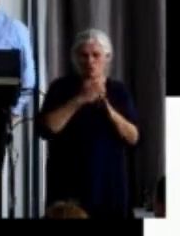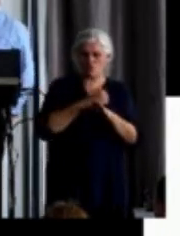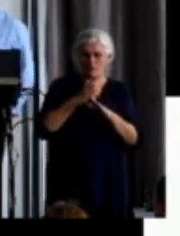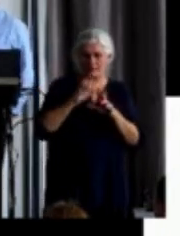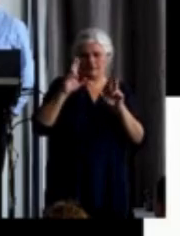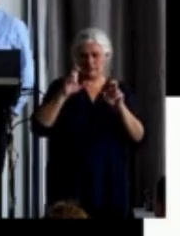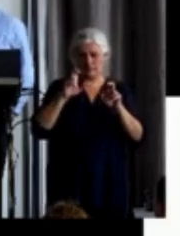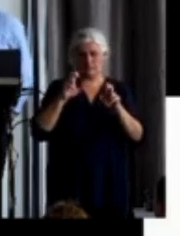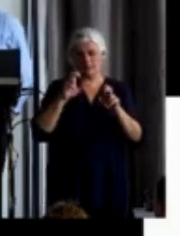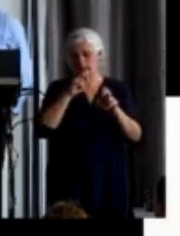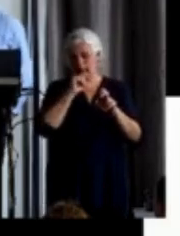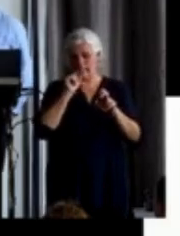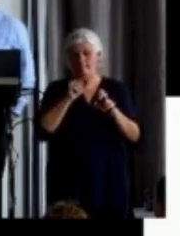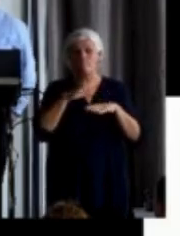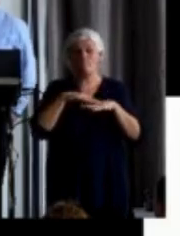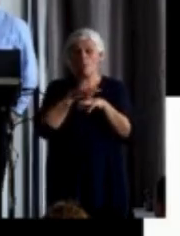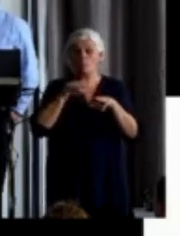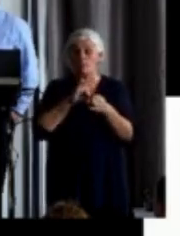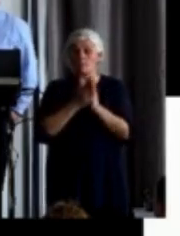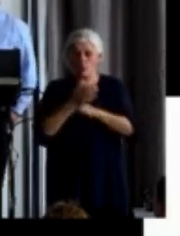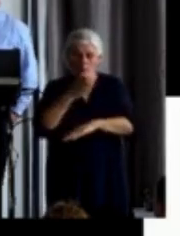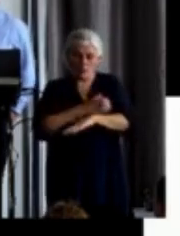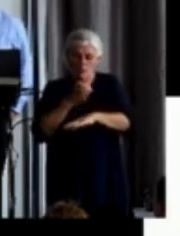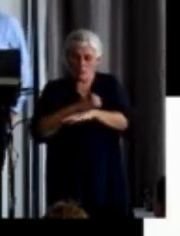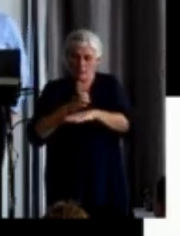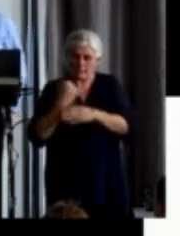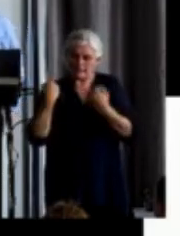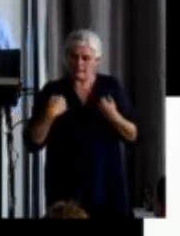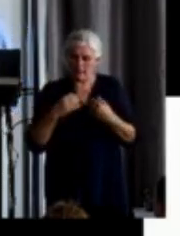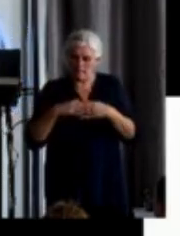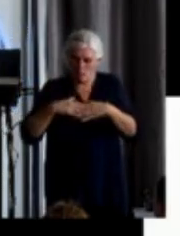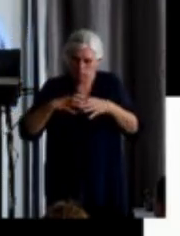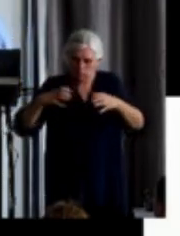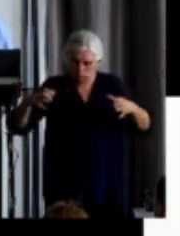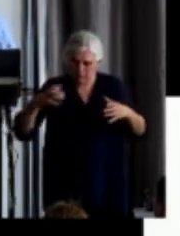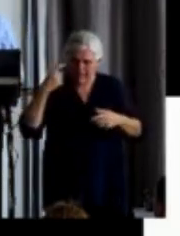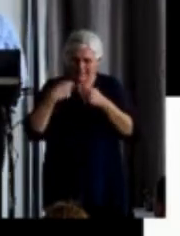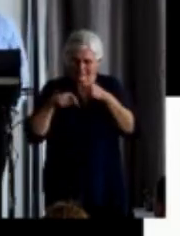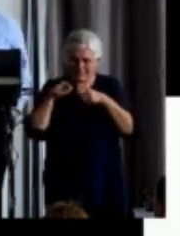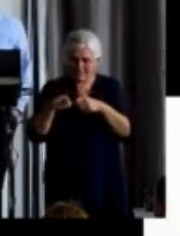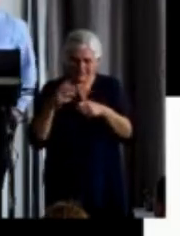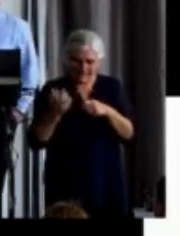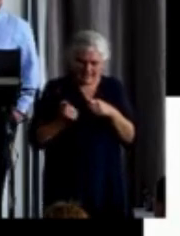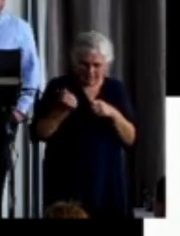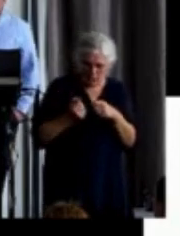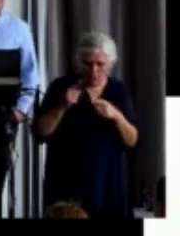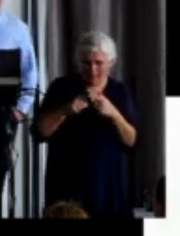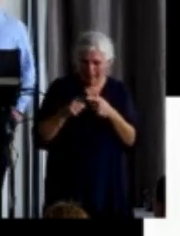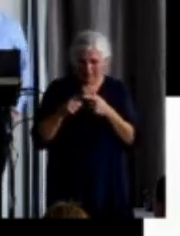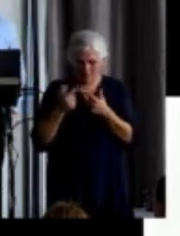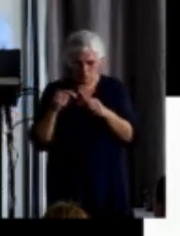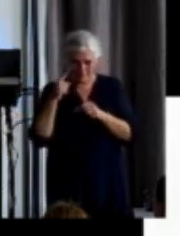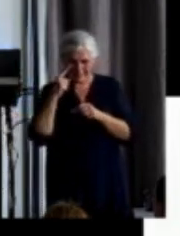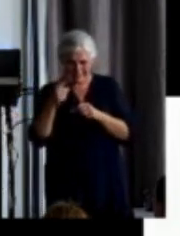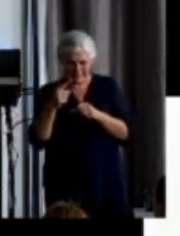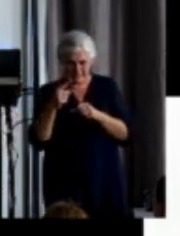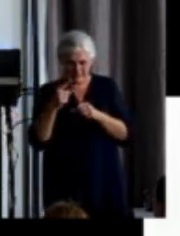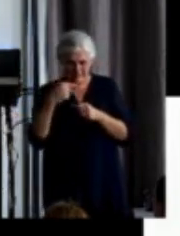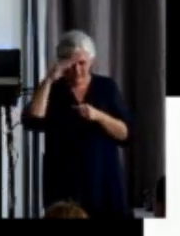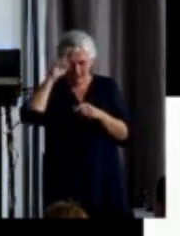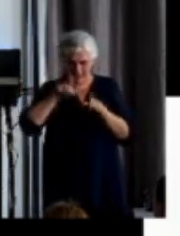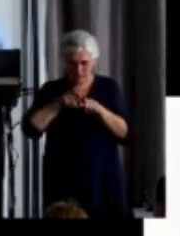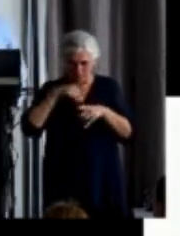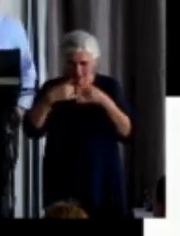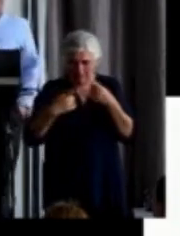it's called, how more people are getting more chronic diseases, that there's disparity in terms of income, and we see this actually in Ireland as